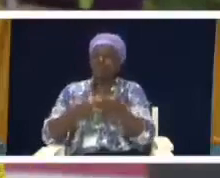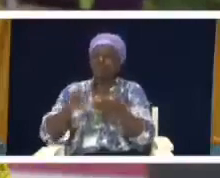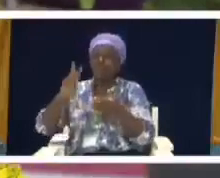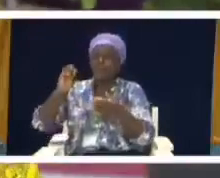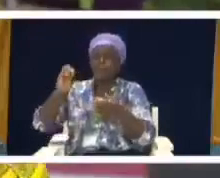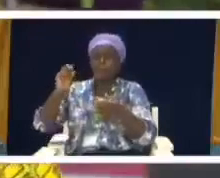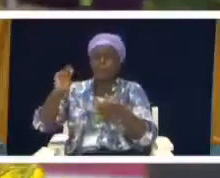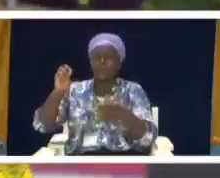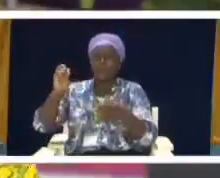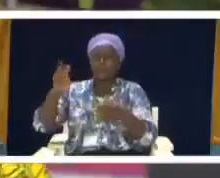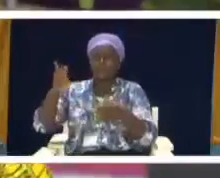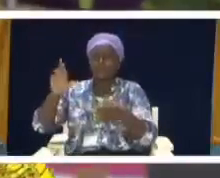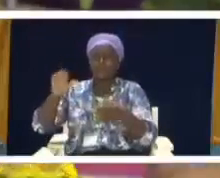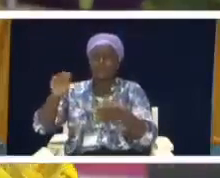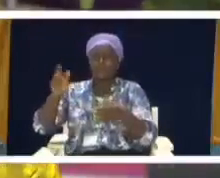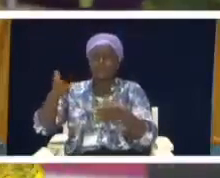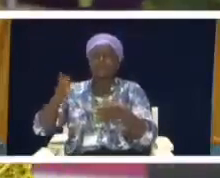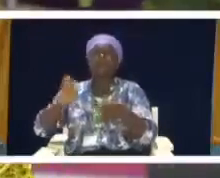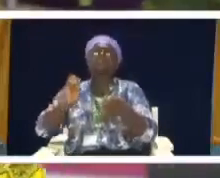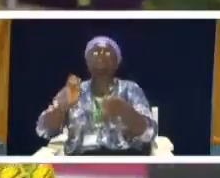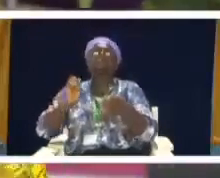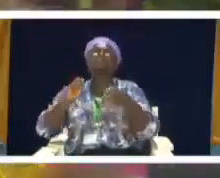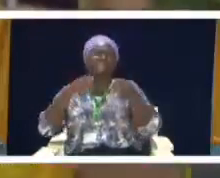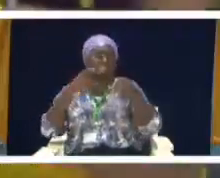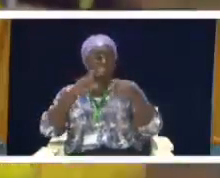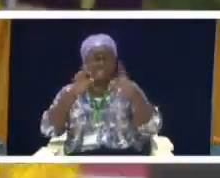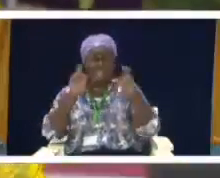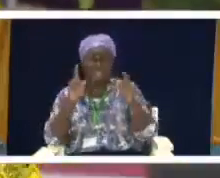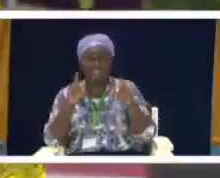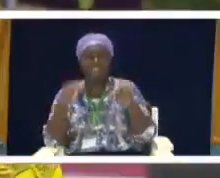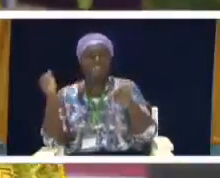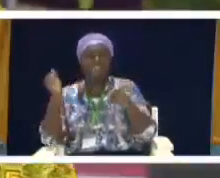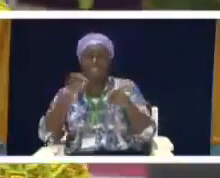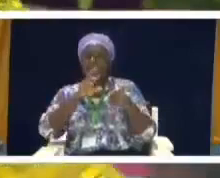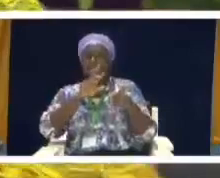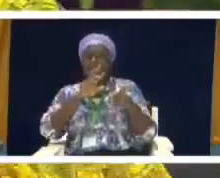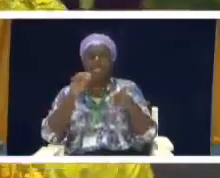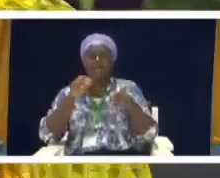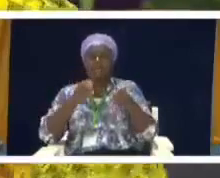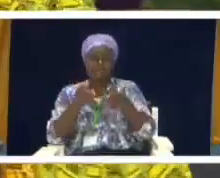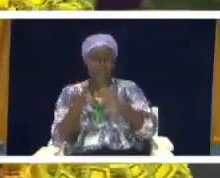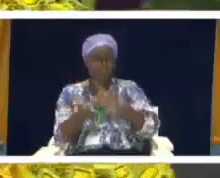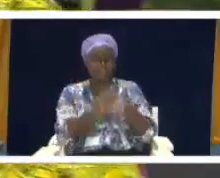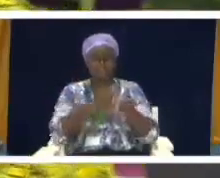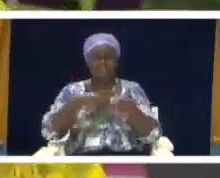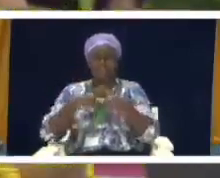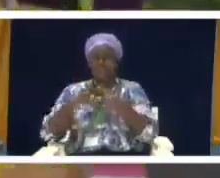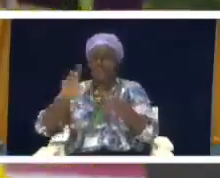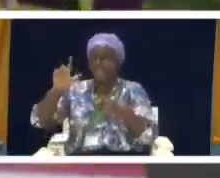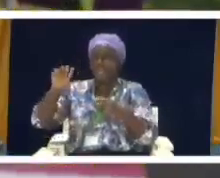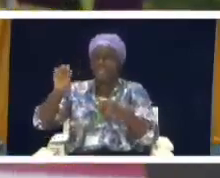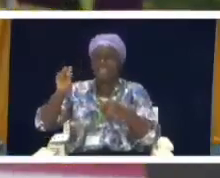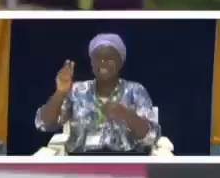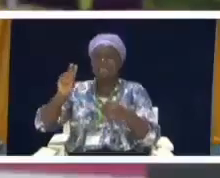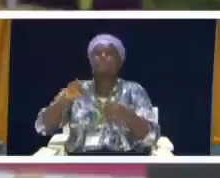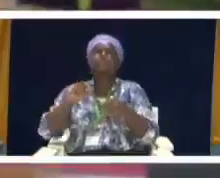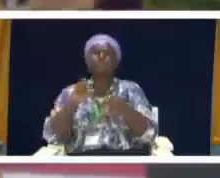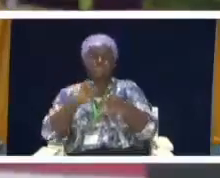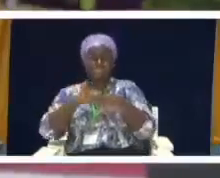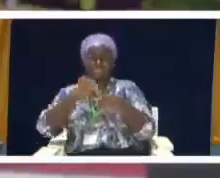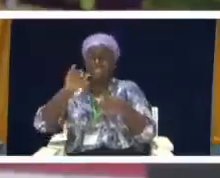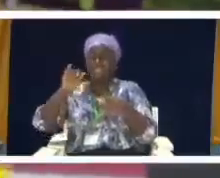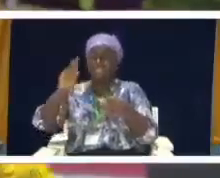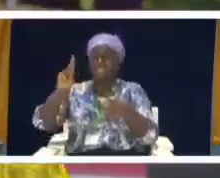of treatments in general hospital for so many months, we were referred to Lasuth and Ike in Ikeja. And when I got there, I